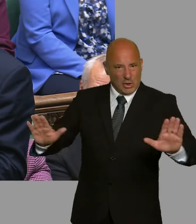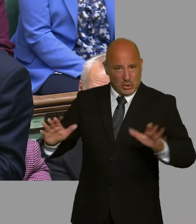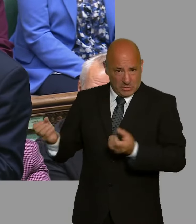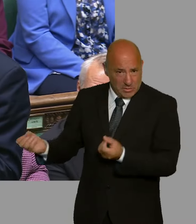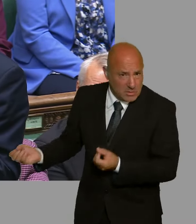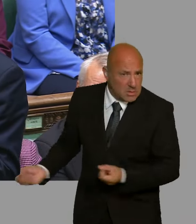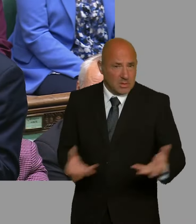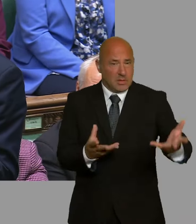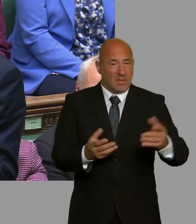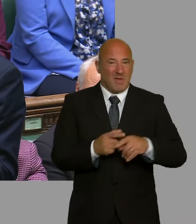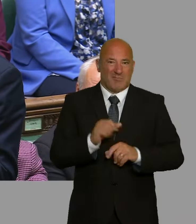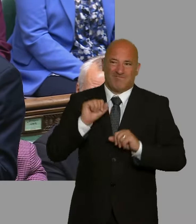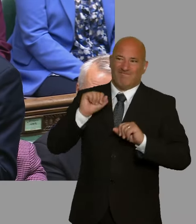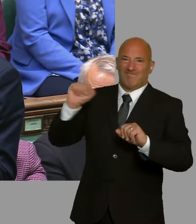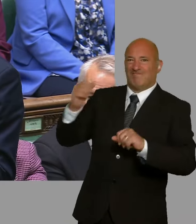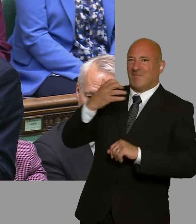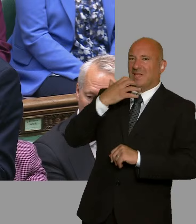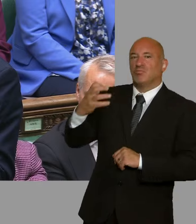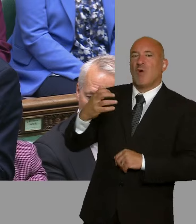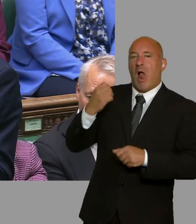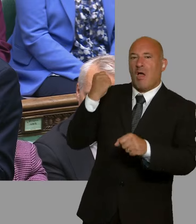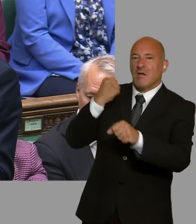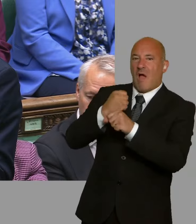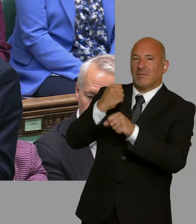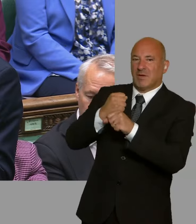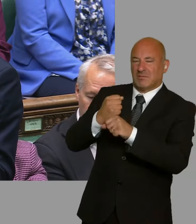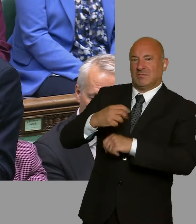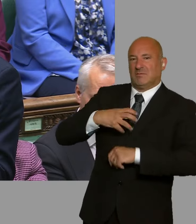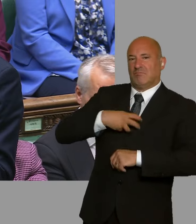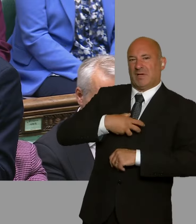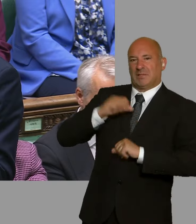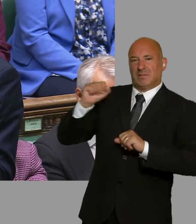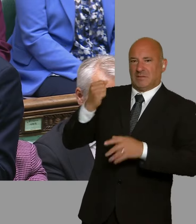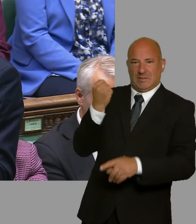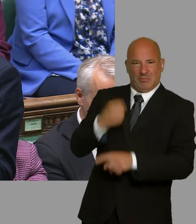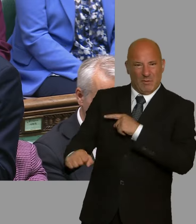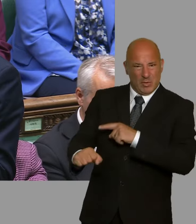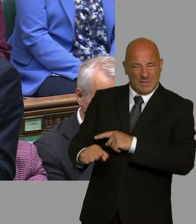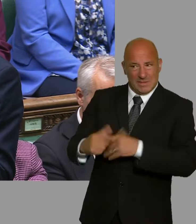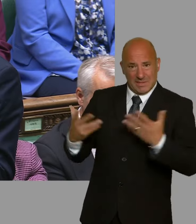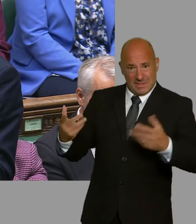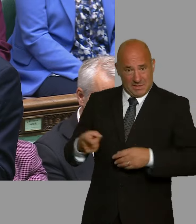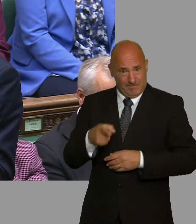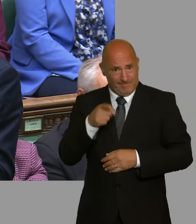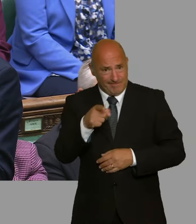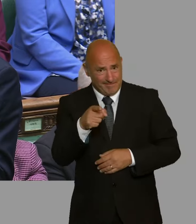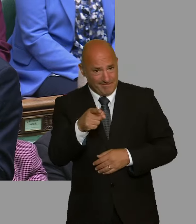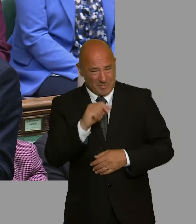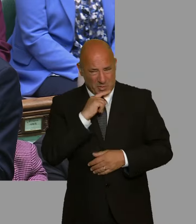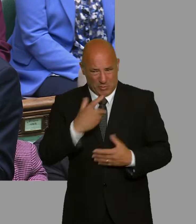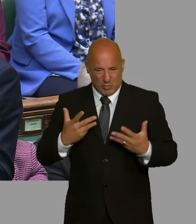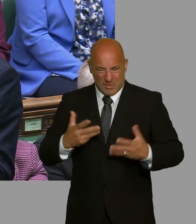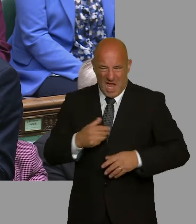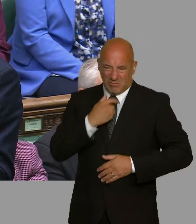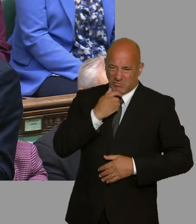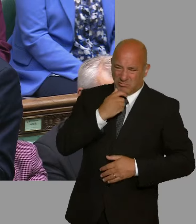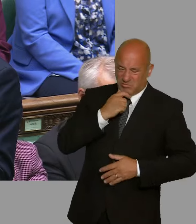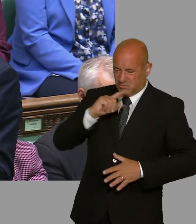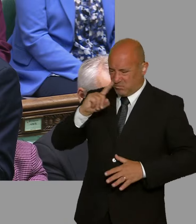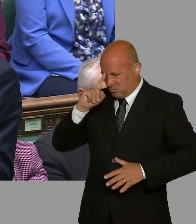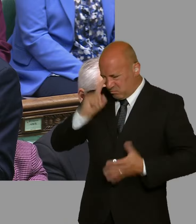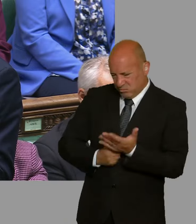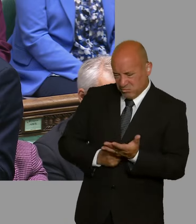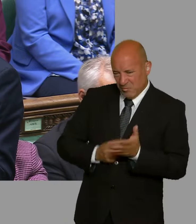Nations Security Council for humanitarian corridors to get the desperately needed aid